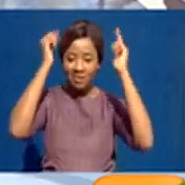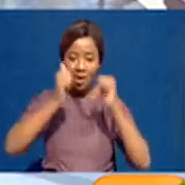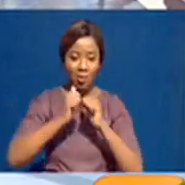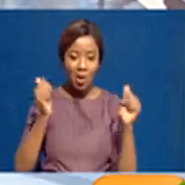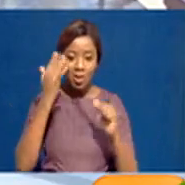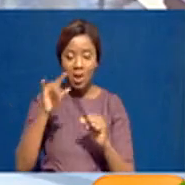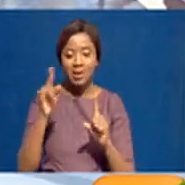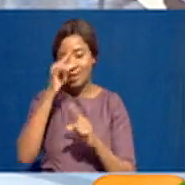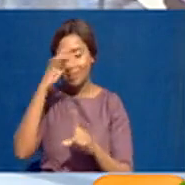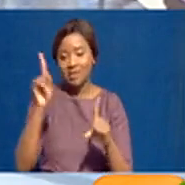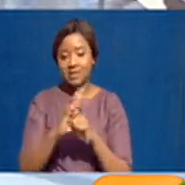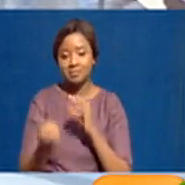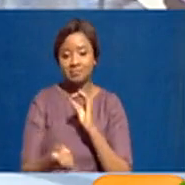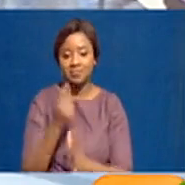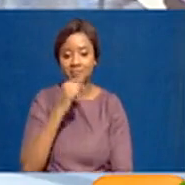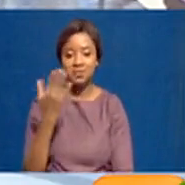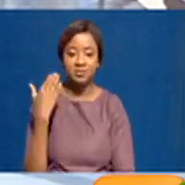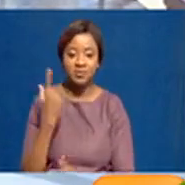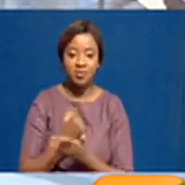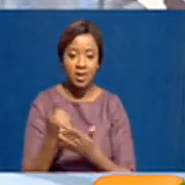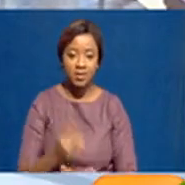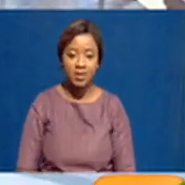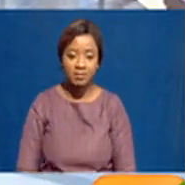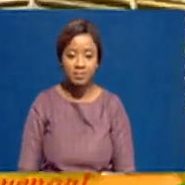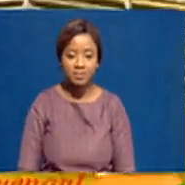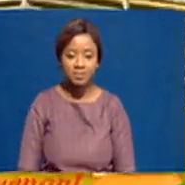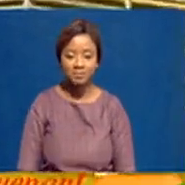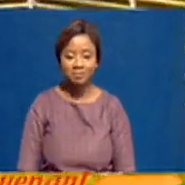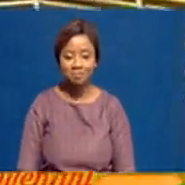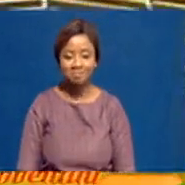by government a week ago. Martin Munene has the details.